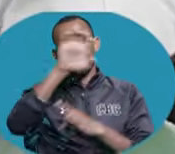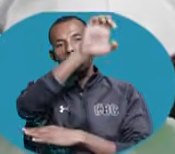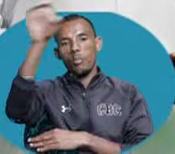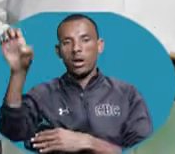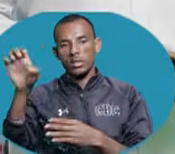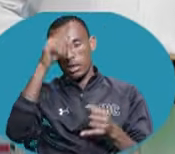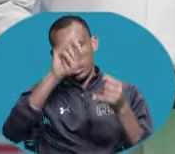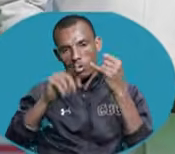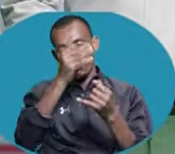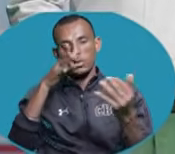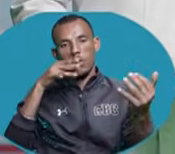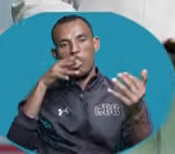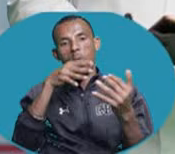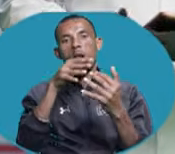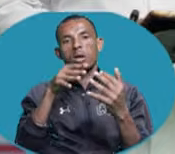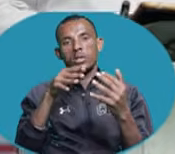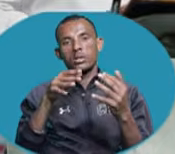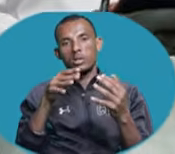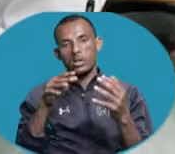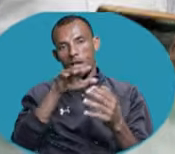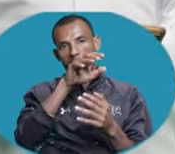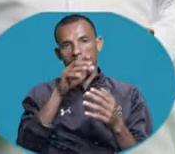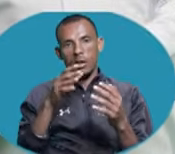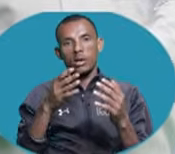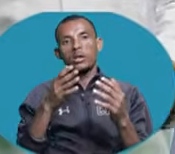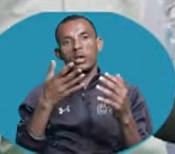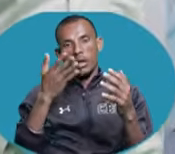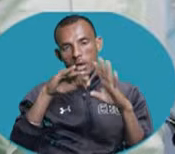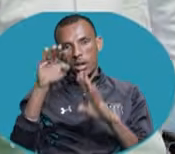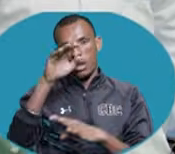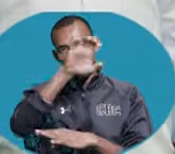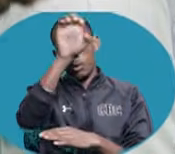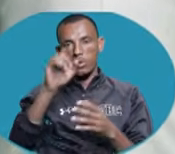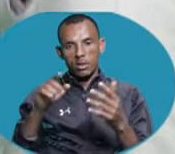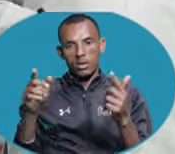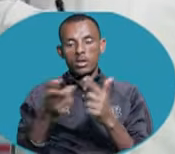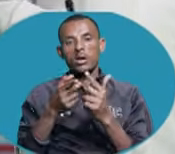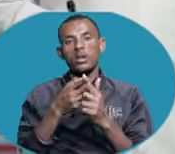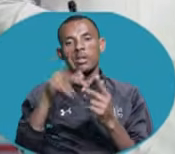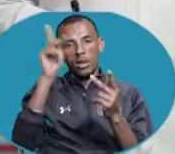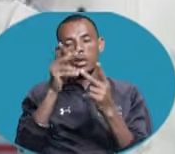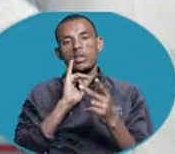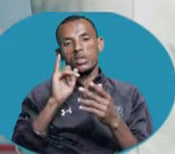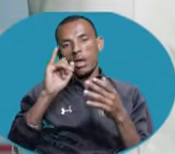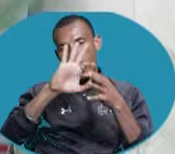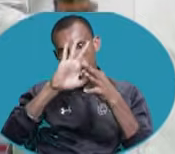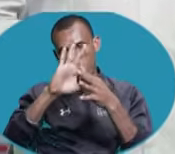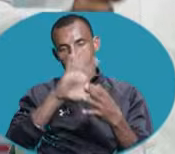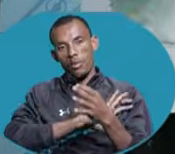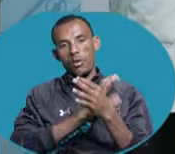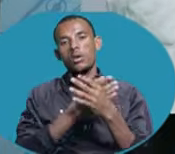target, Allied power struggle with Japan. In Japan,